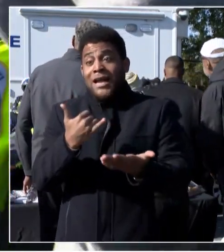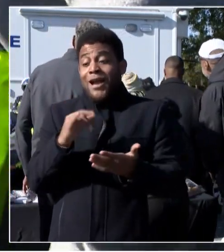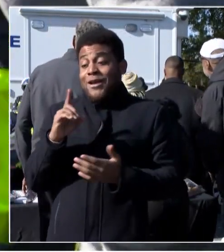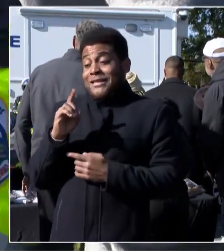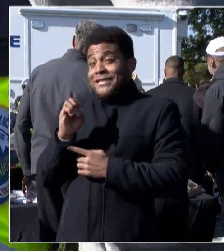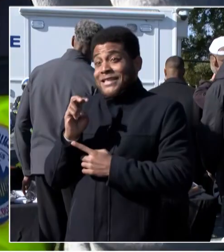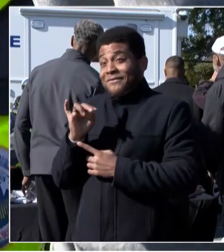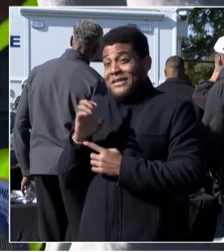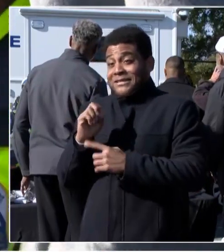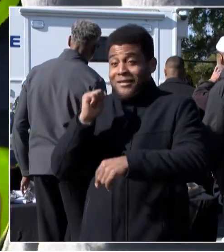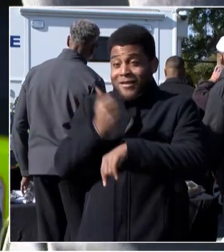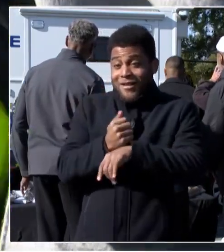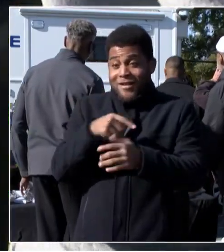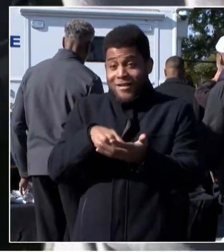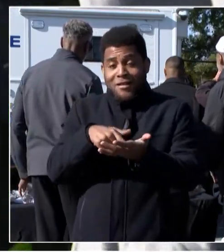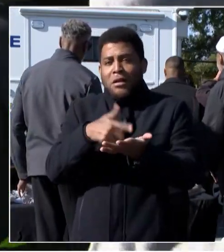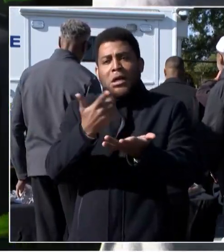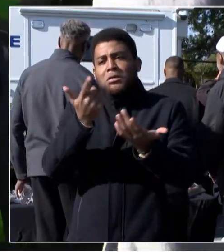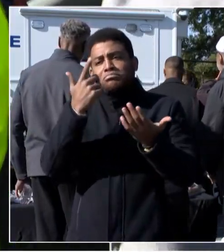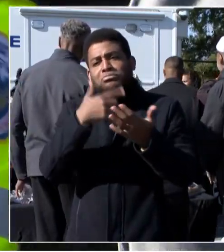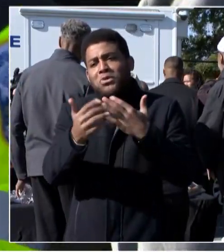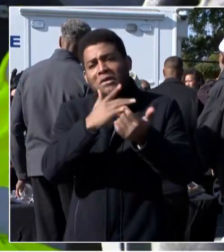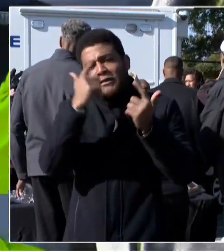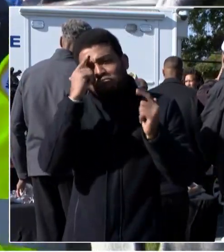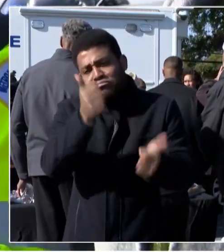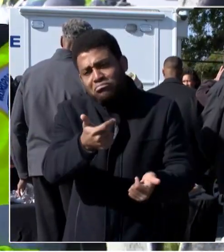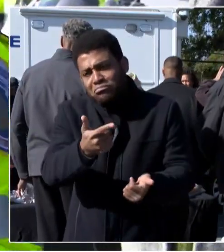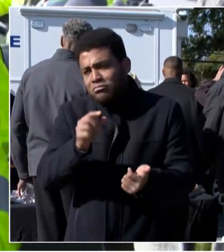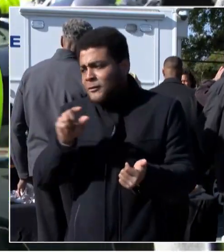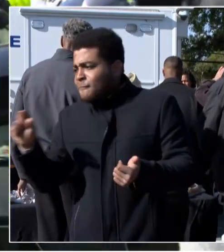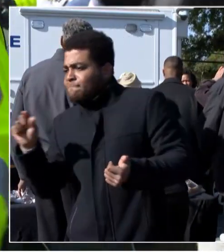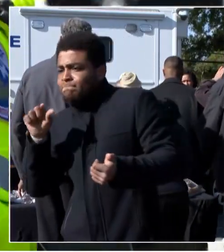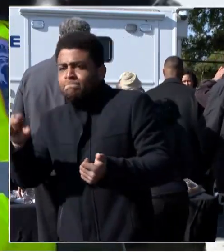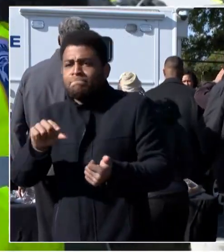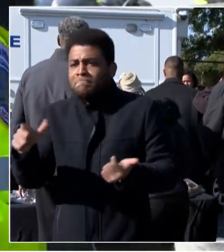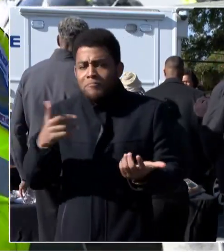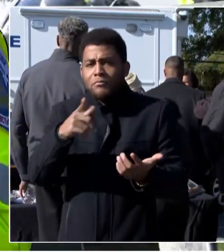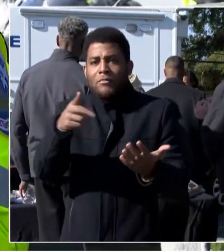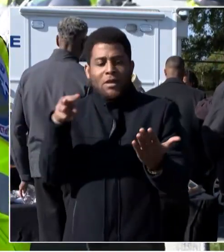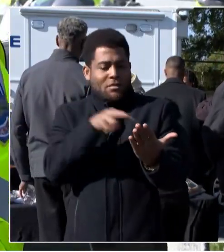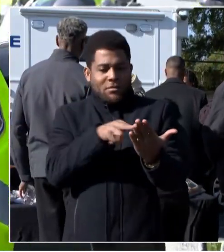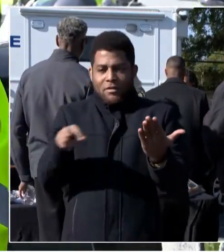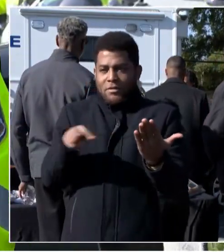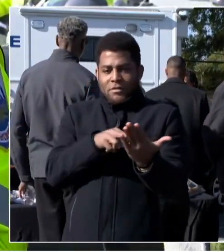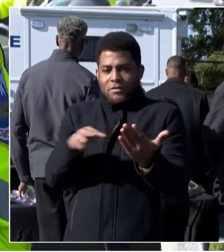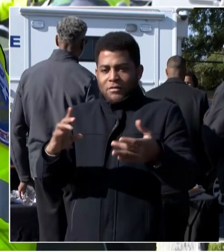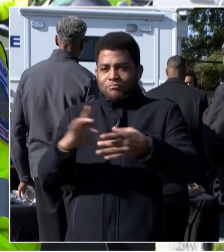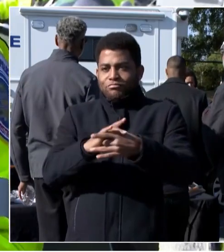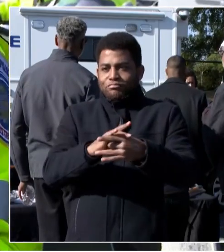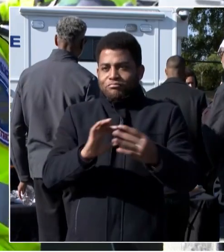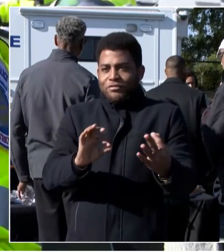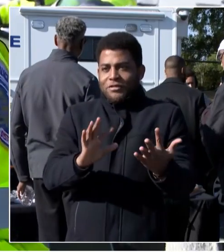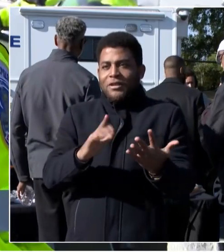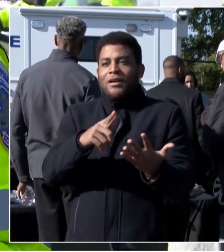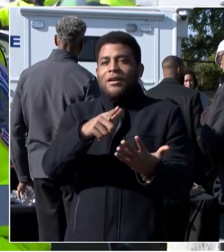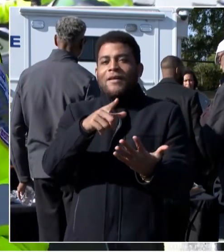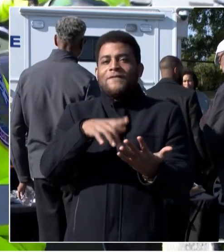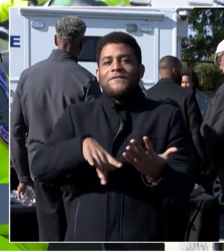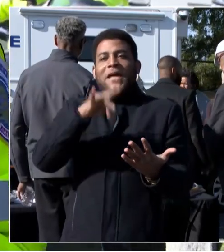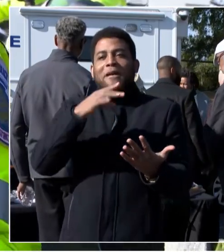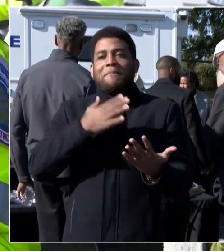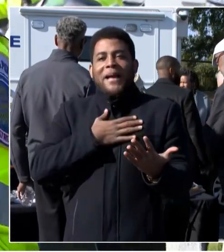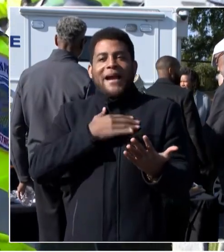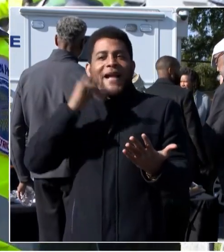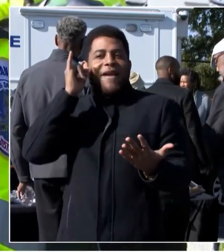it anywhere in the vehicle that I like. And I'll always be able to monitor on my phone. You can look under the Find My iPhone section. You'll see it popped up in your